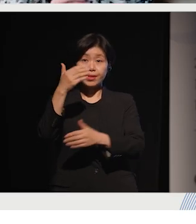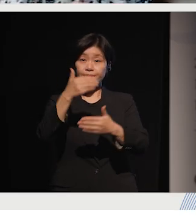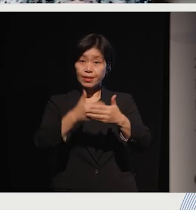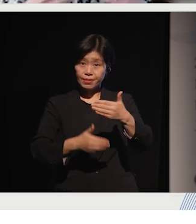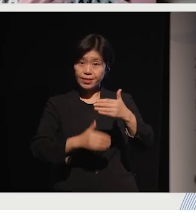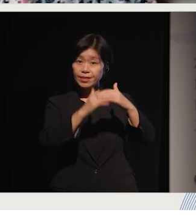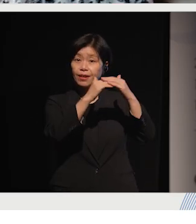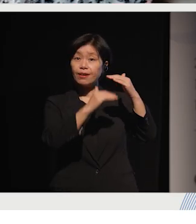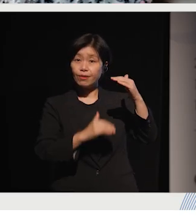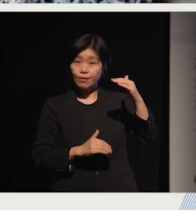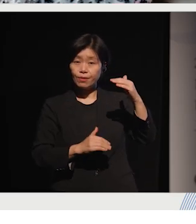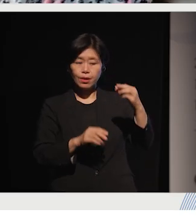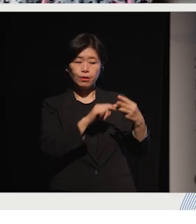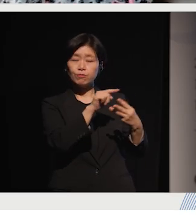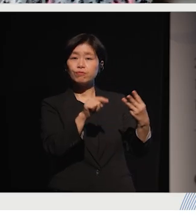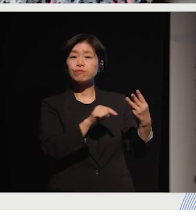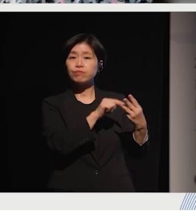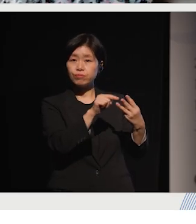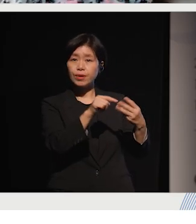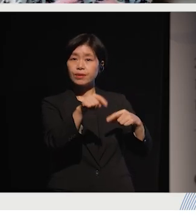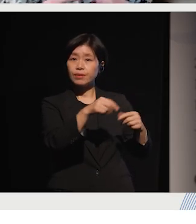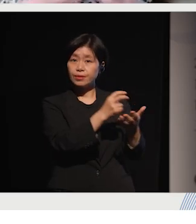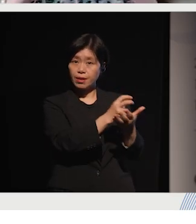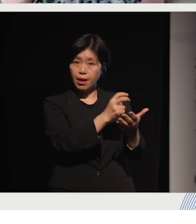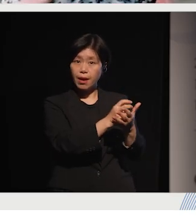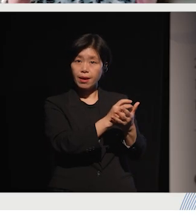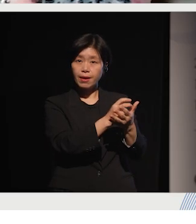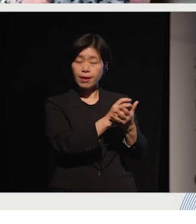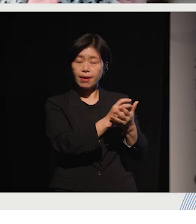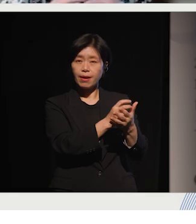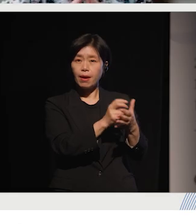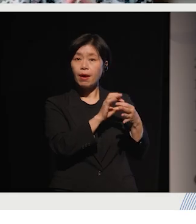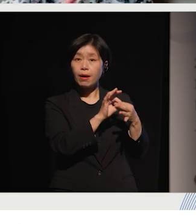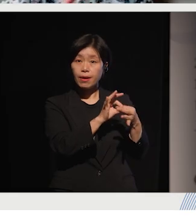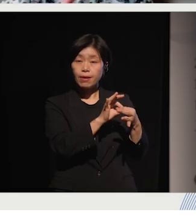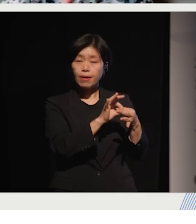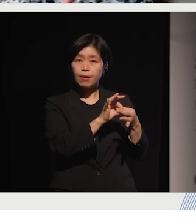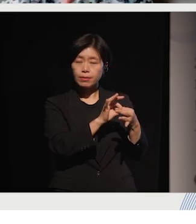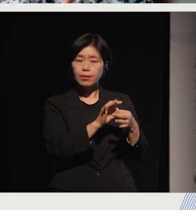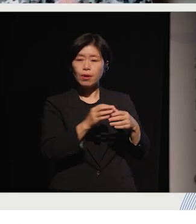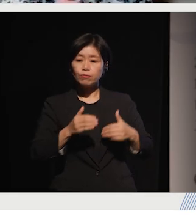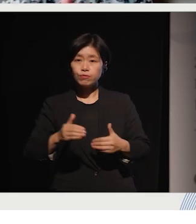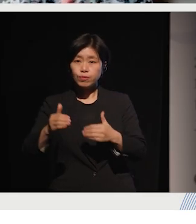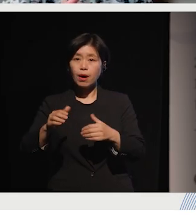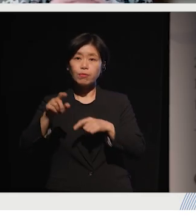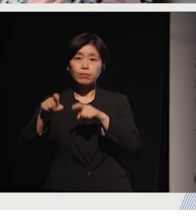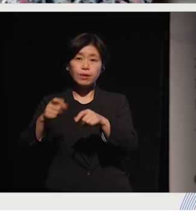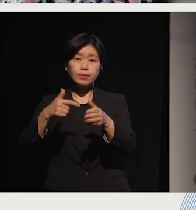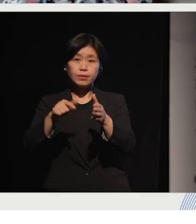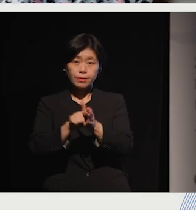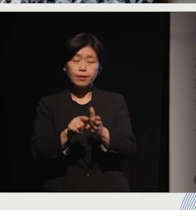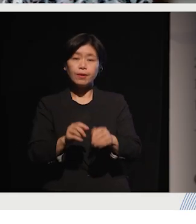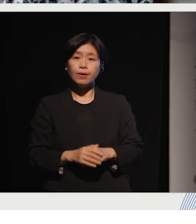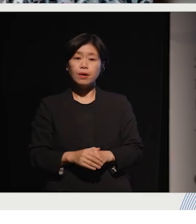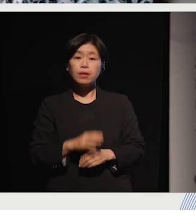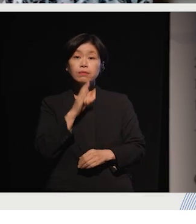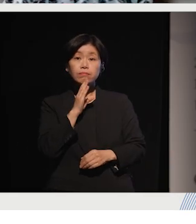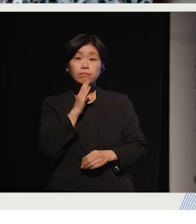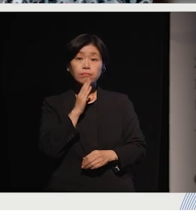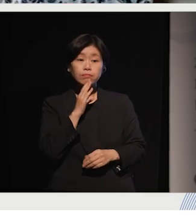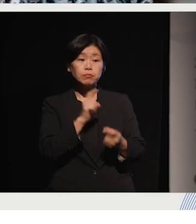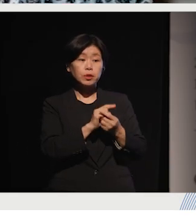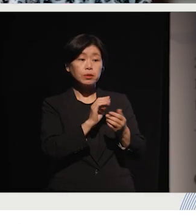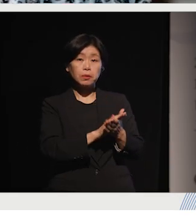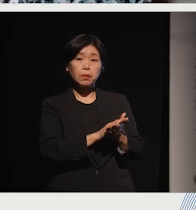we actually train our staff to implement a lot of the procedures that are within these 3